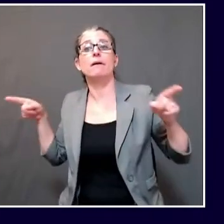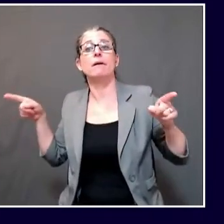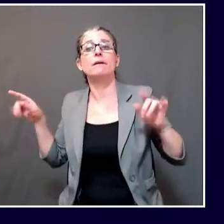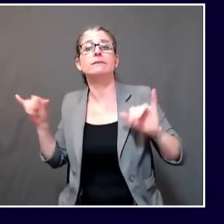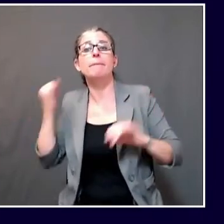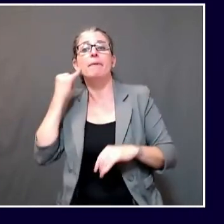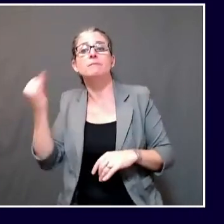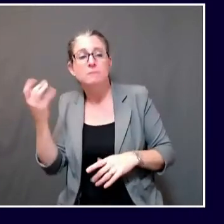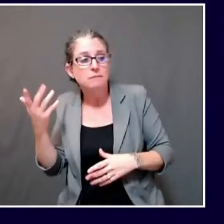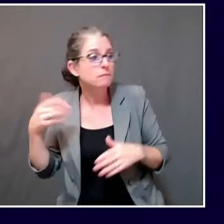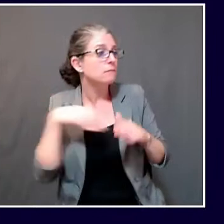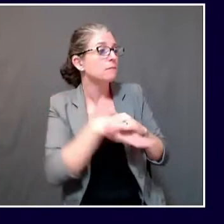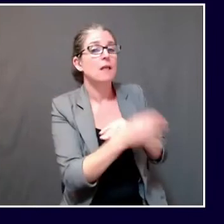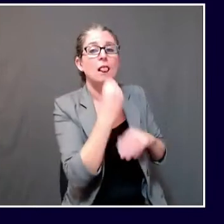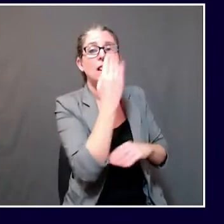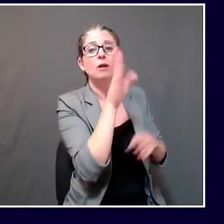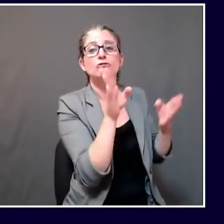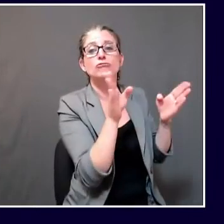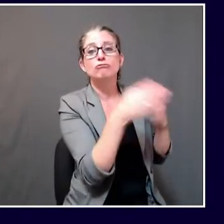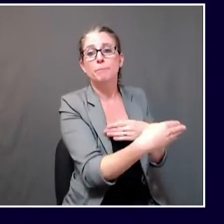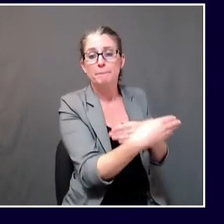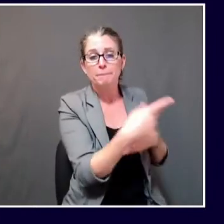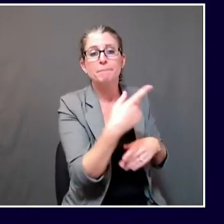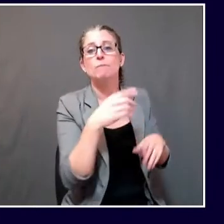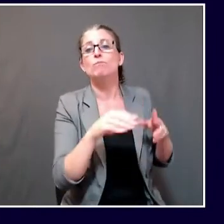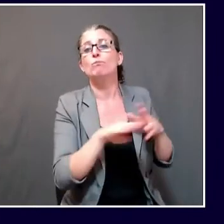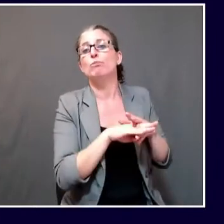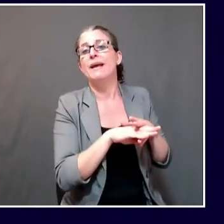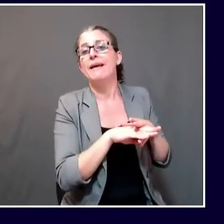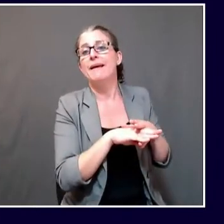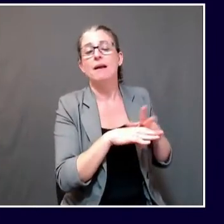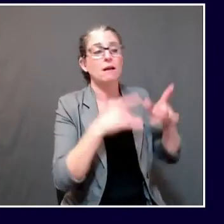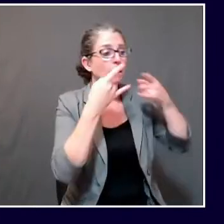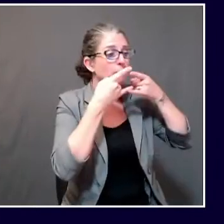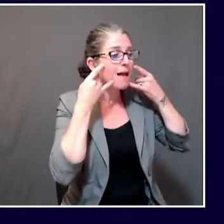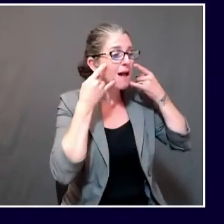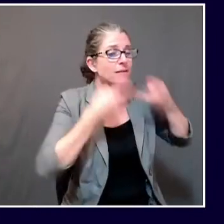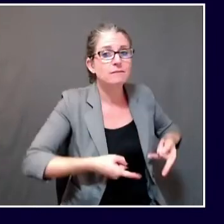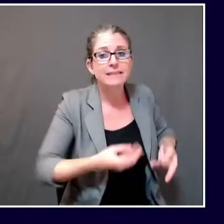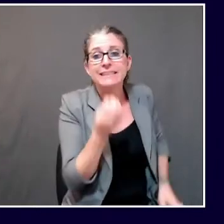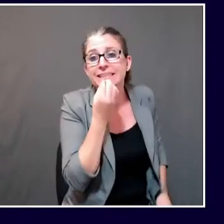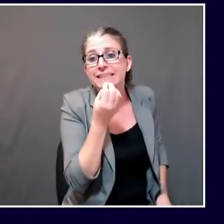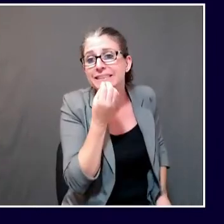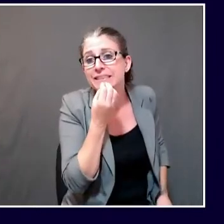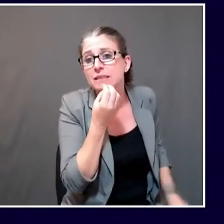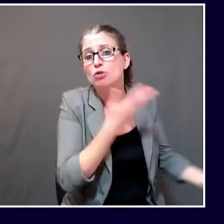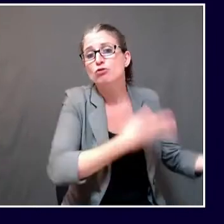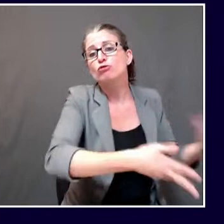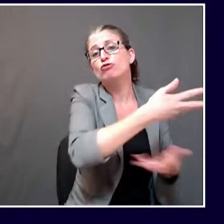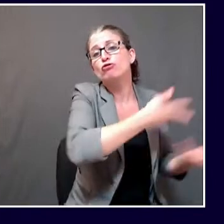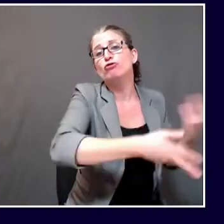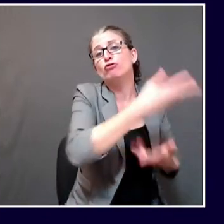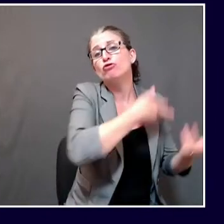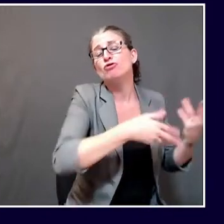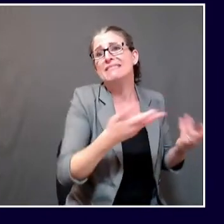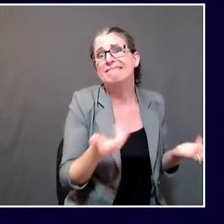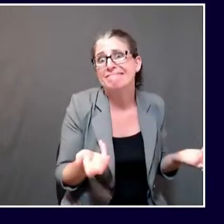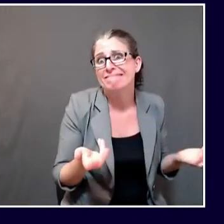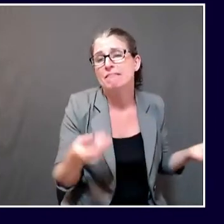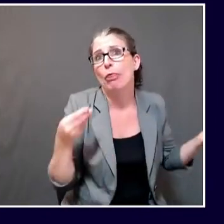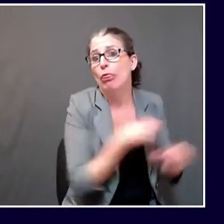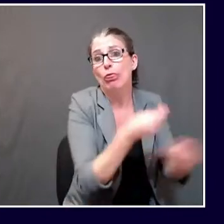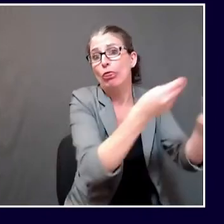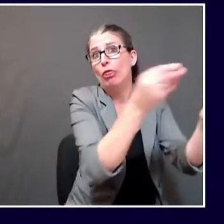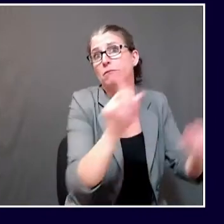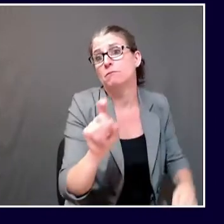earlier in the summer. So that's another hypothesis that we're asking about and gathering facts and data about. At this time, Patty, we haven't arrived